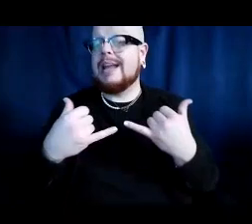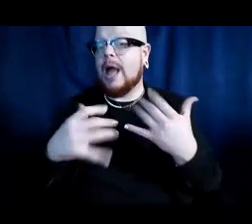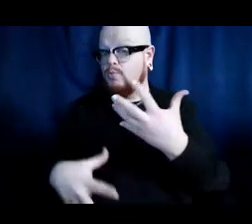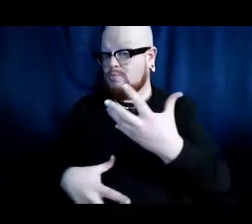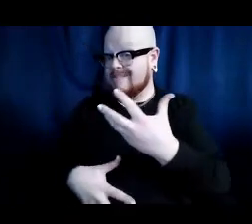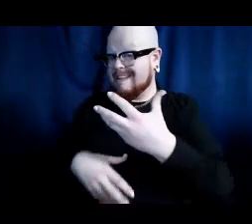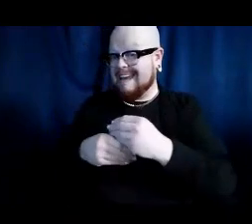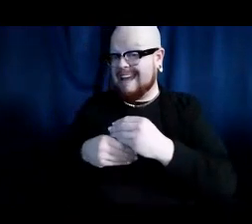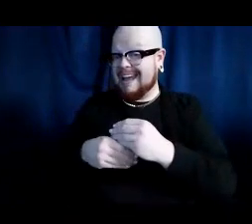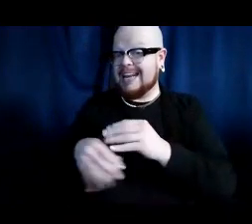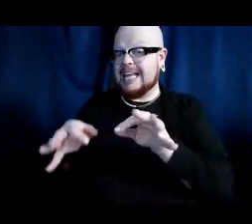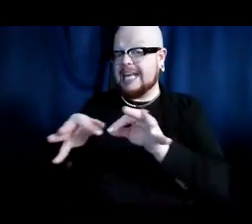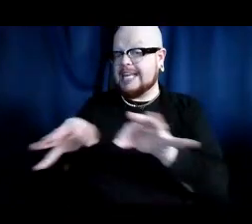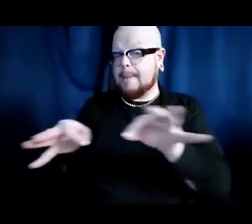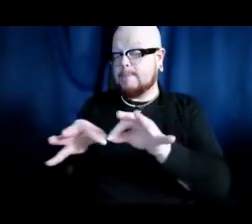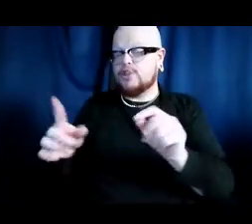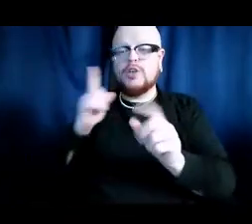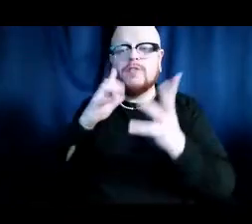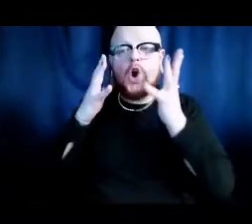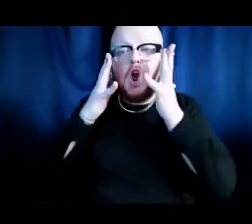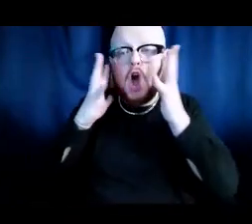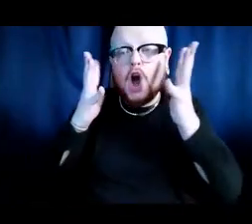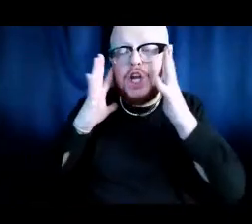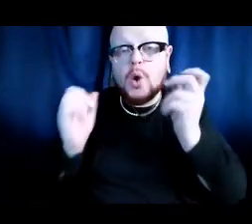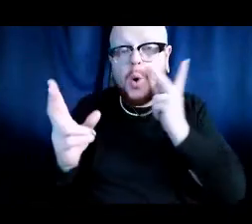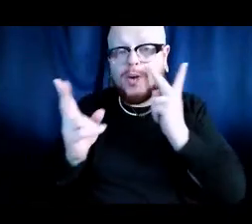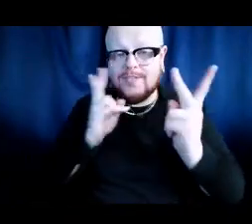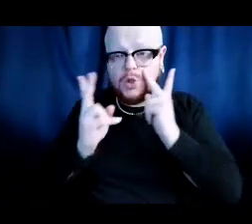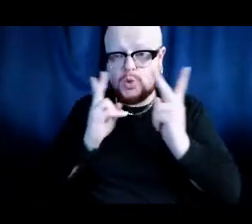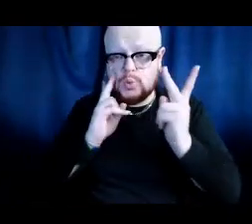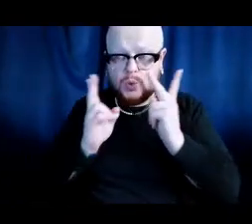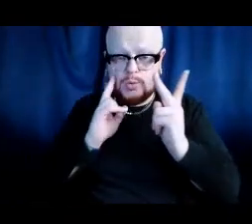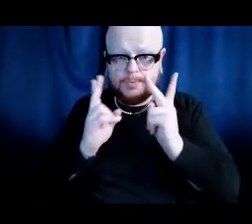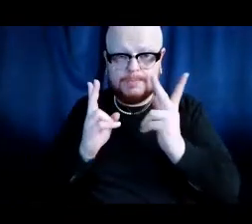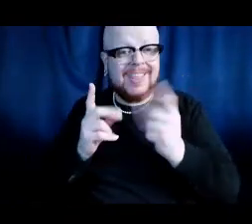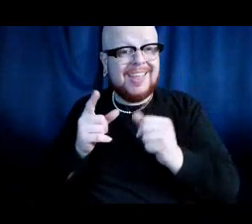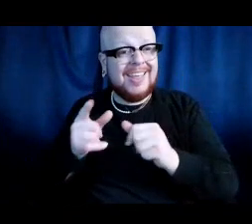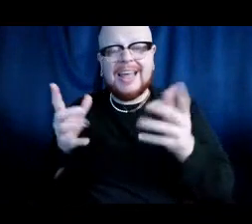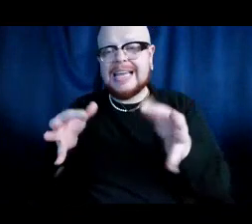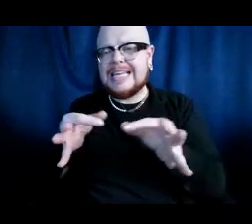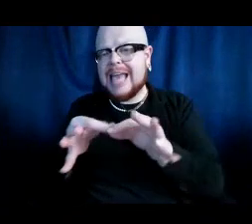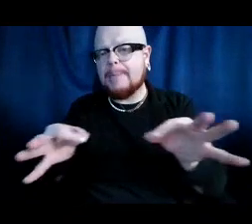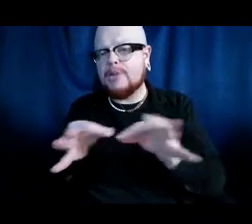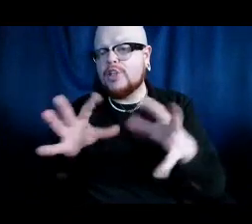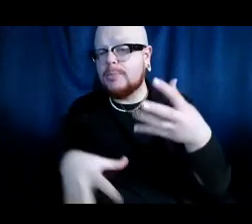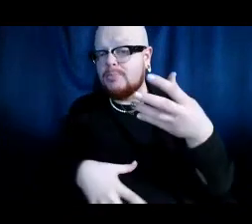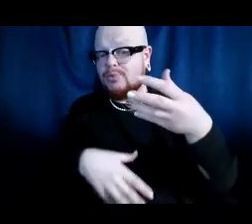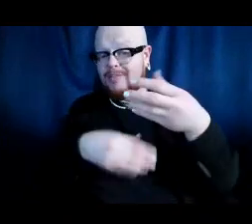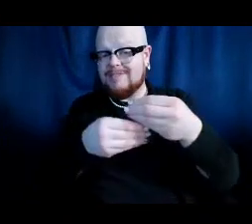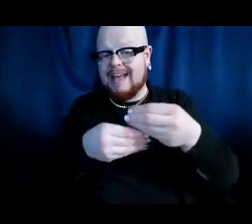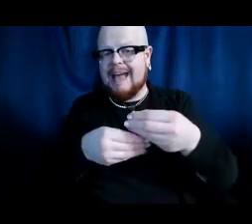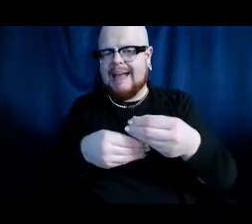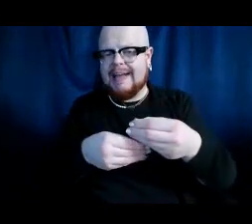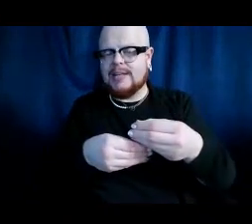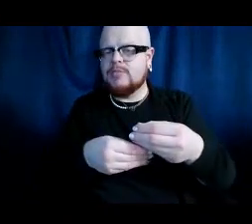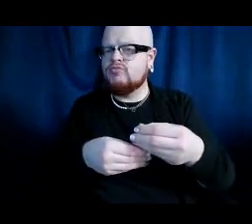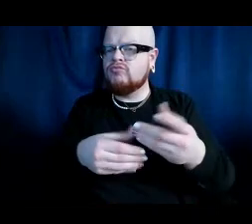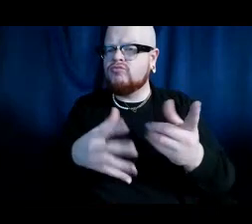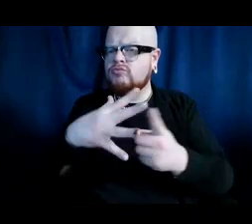provide a text version of a video's dialogue, music, and sound effects. Shelly, would you explain why captions